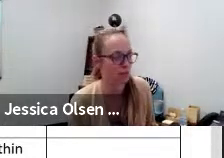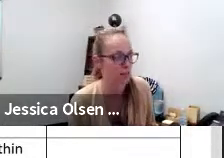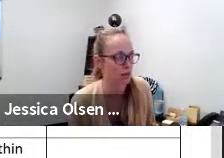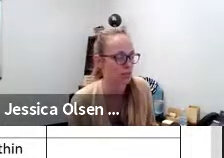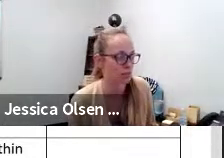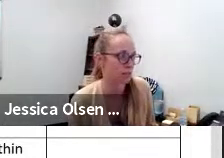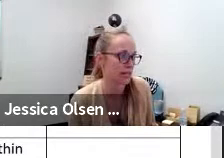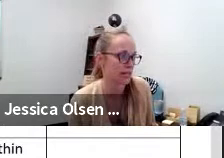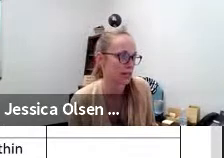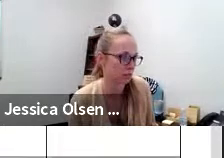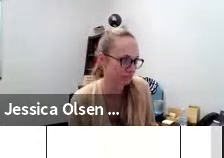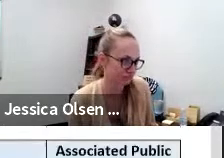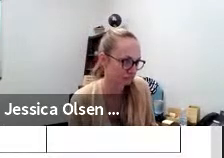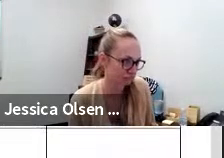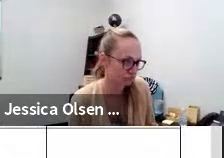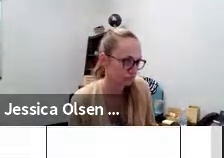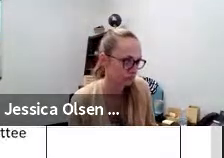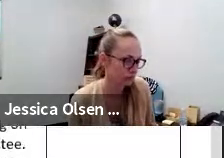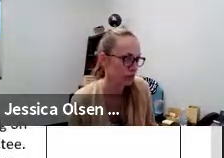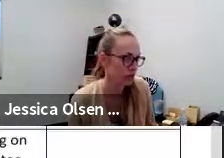So that was something that was completed.